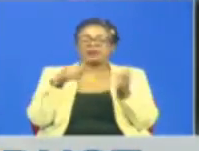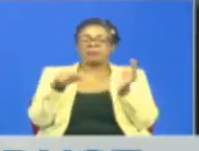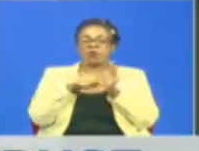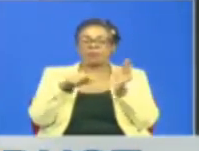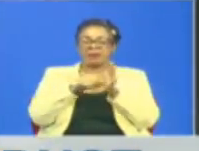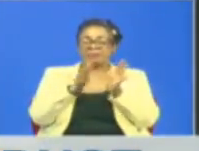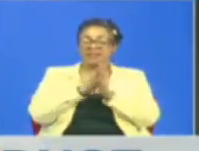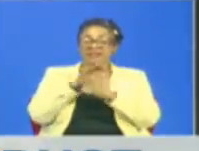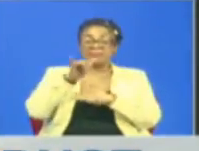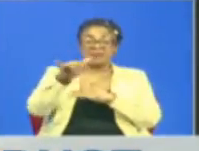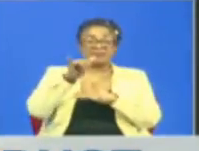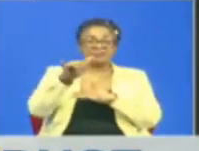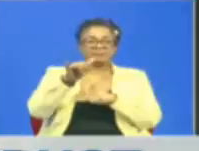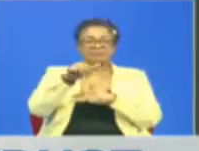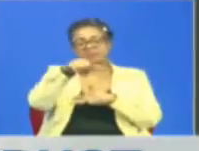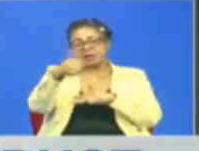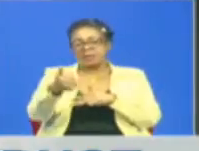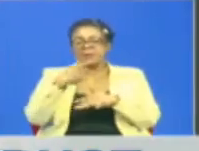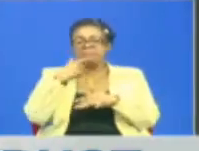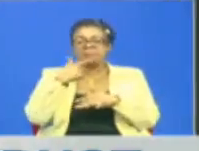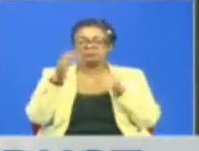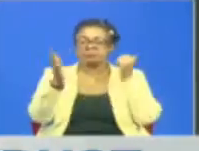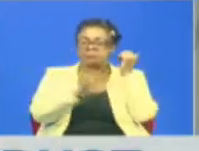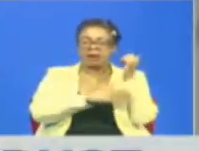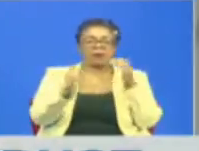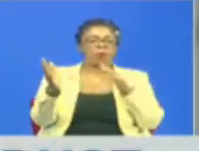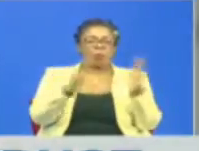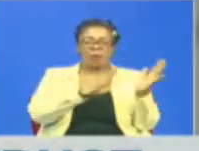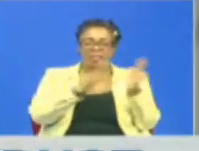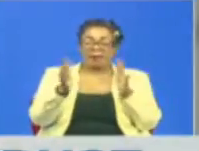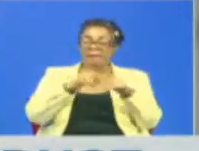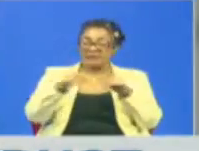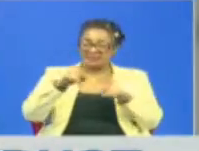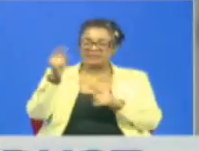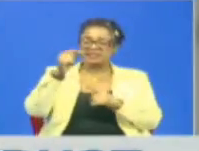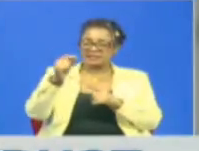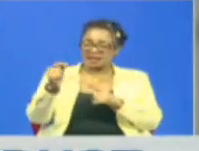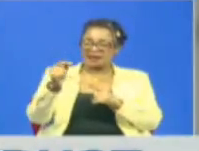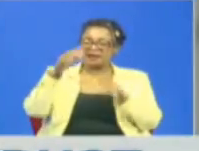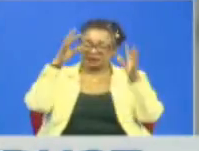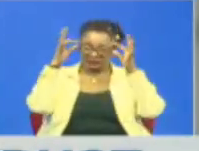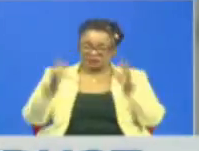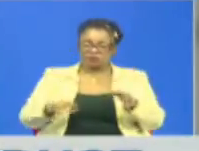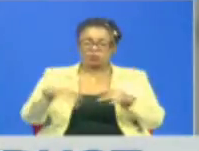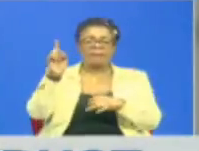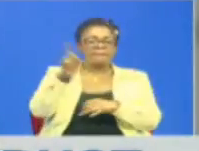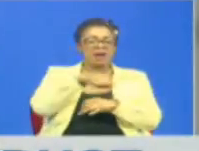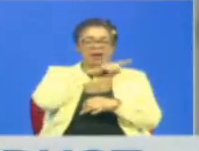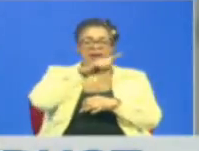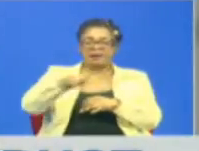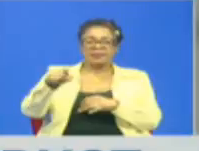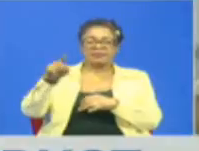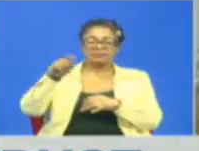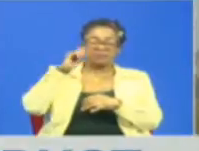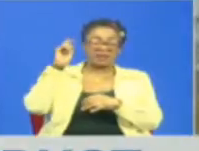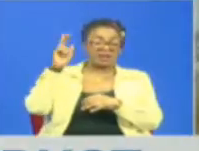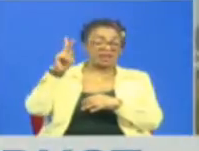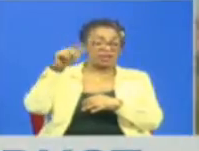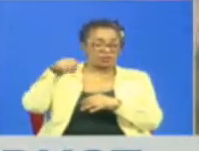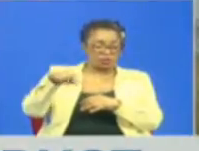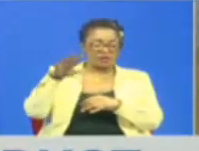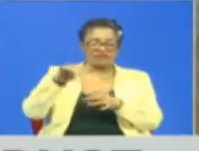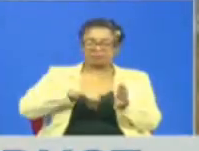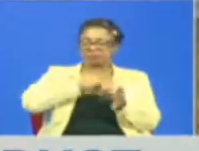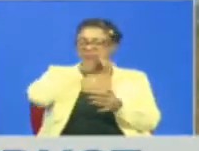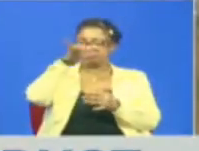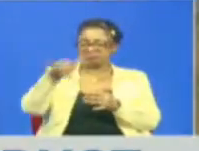other blaming bad weather. But Tanzania's decision to ban Kenya's national flag carrier Kenya Airways from flying into